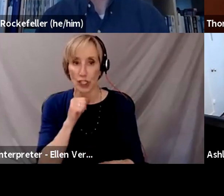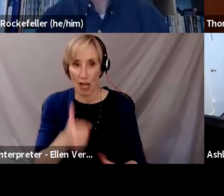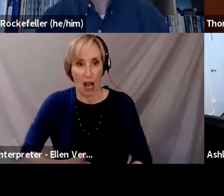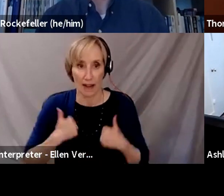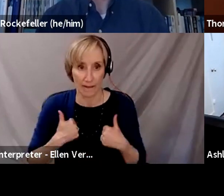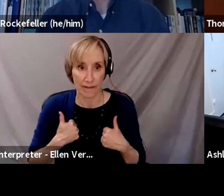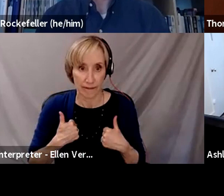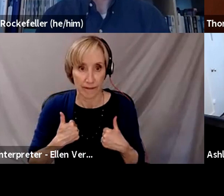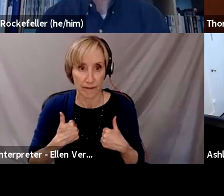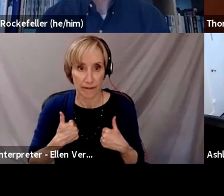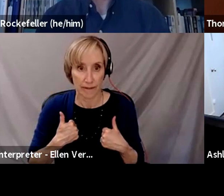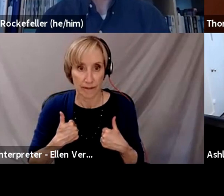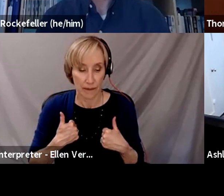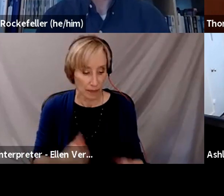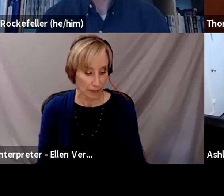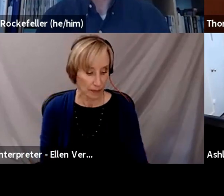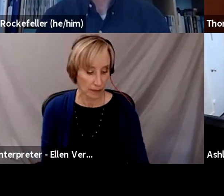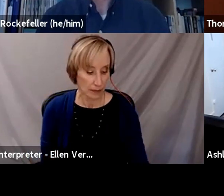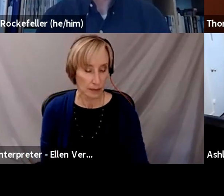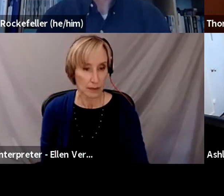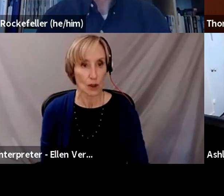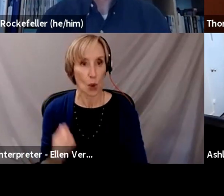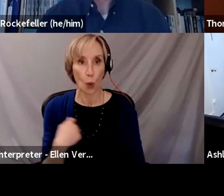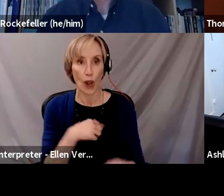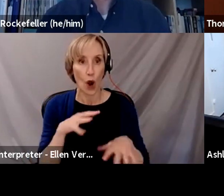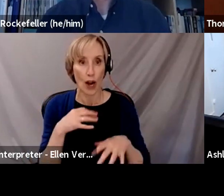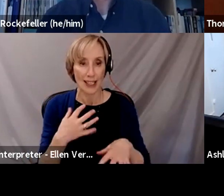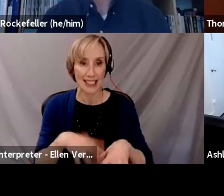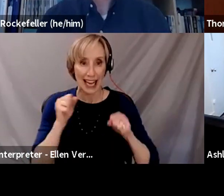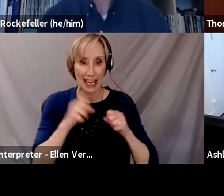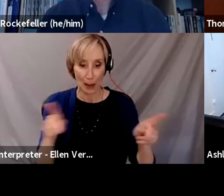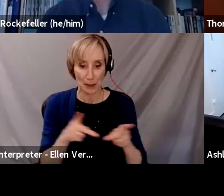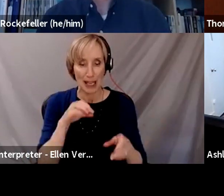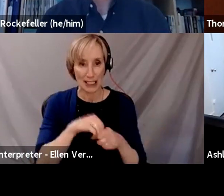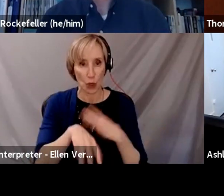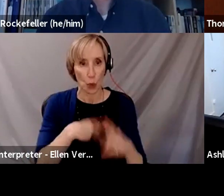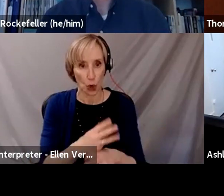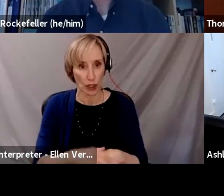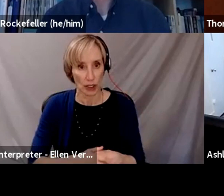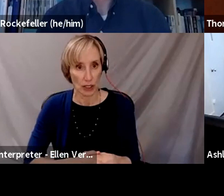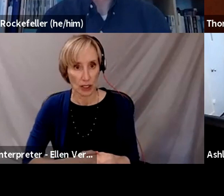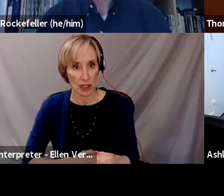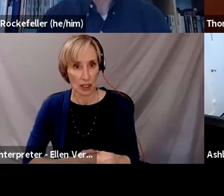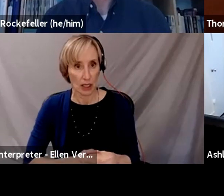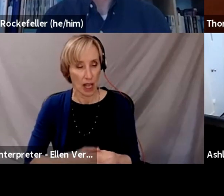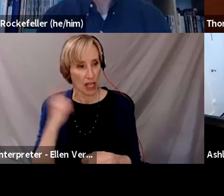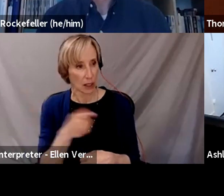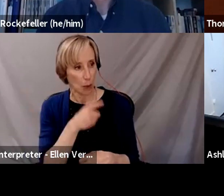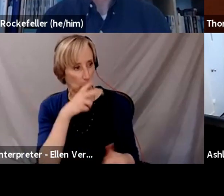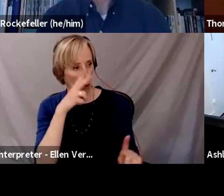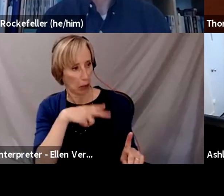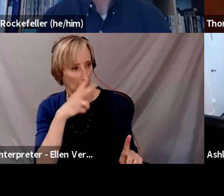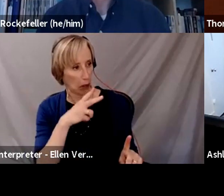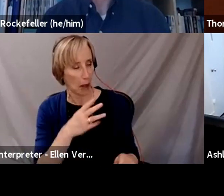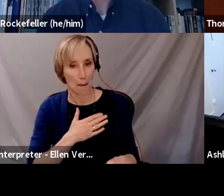just exist in a space, and because someone else objectifies your body, the choices you are making, and they find out